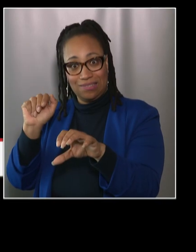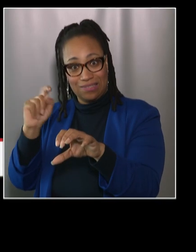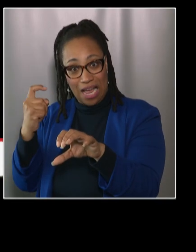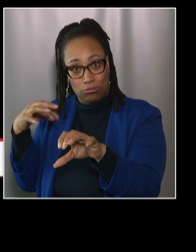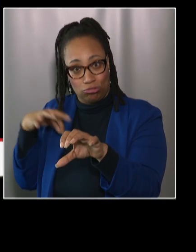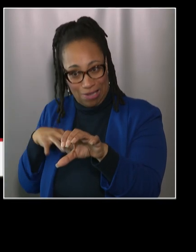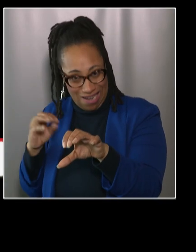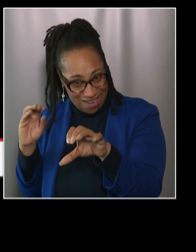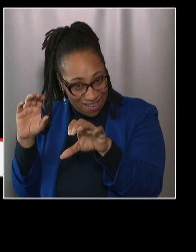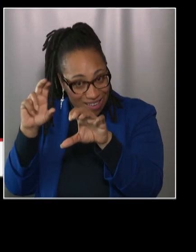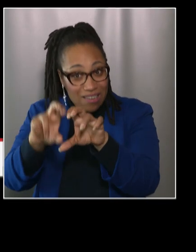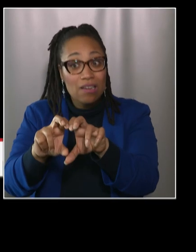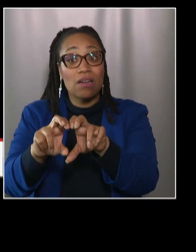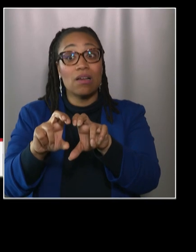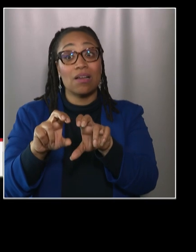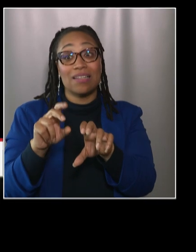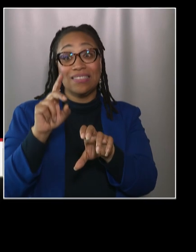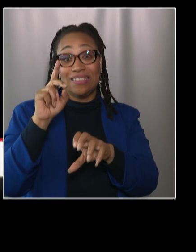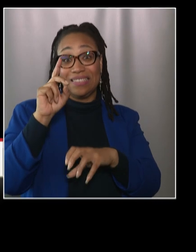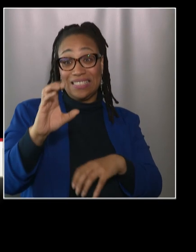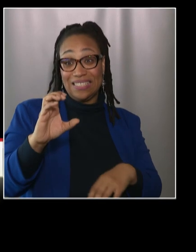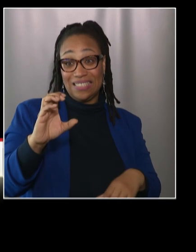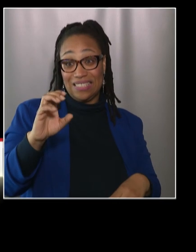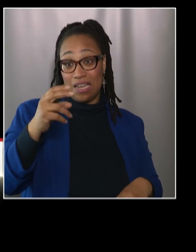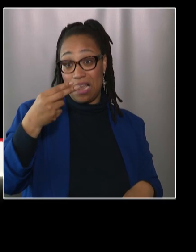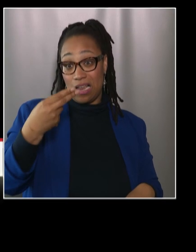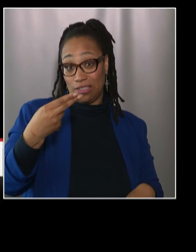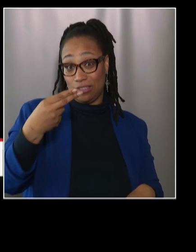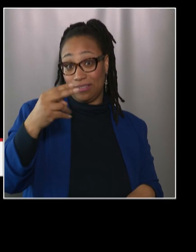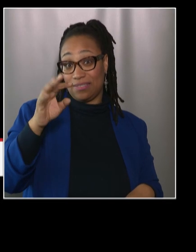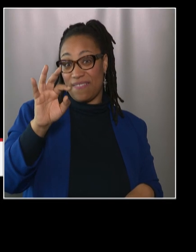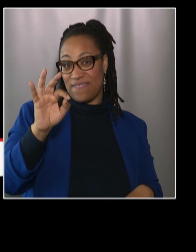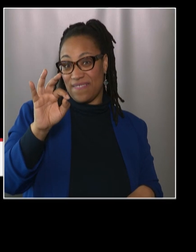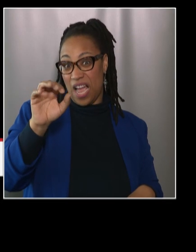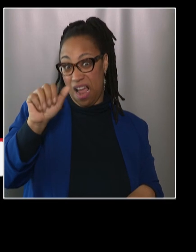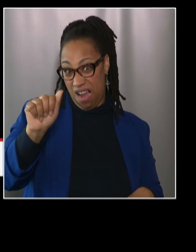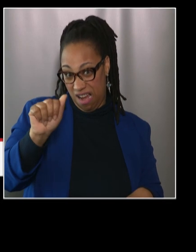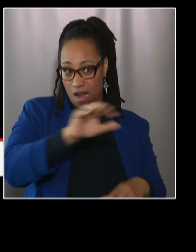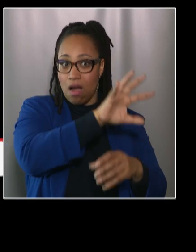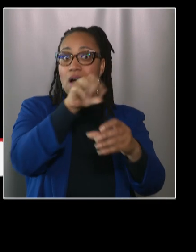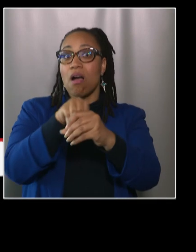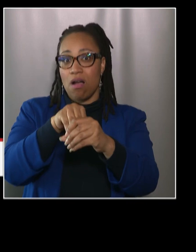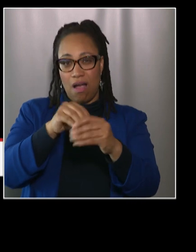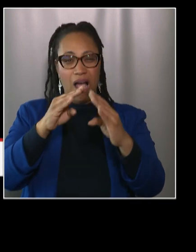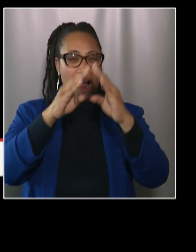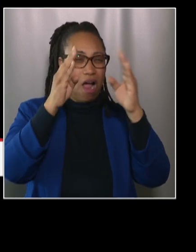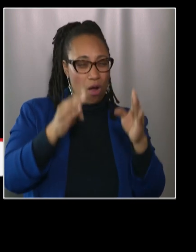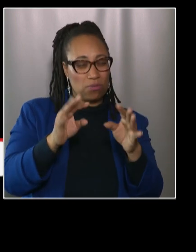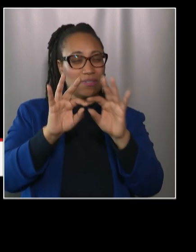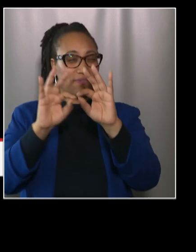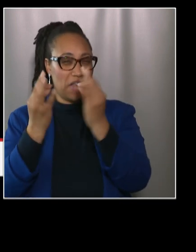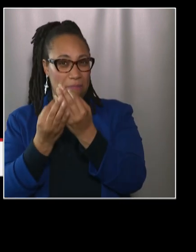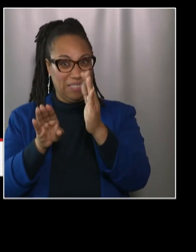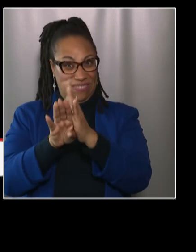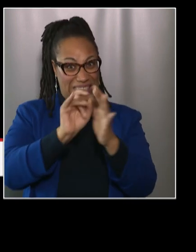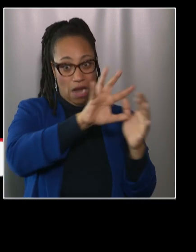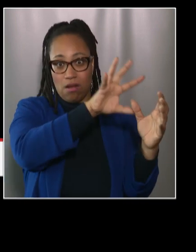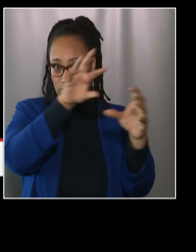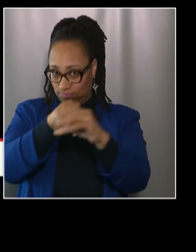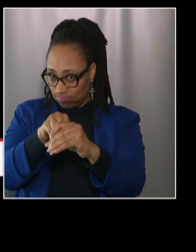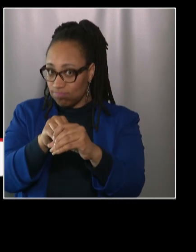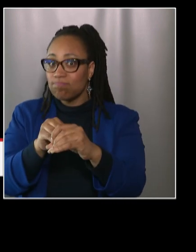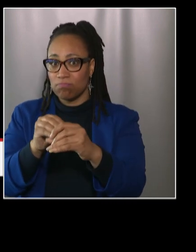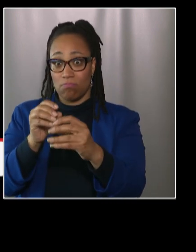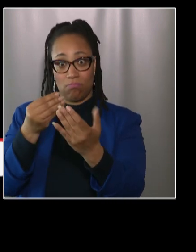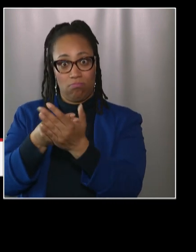of Housing and Community Development, which together yielded a total of $50 million in equity. The DC Green Bank also